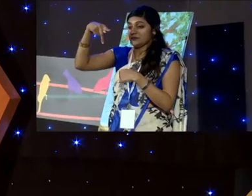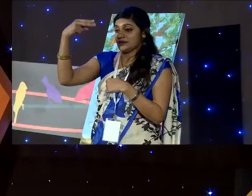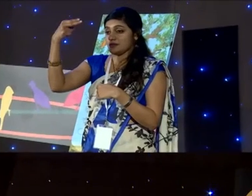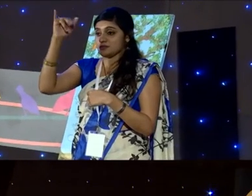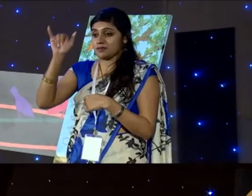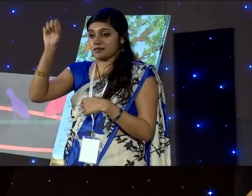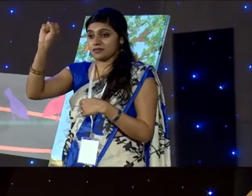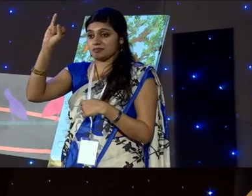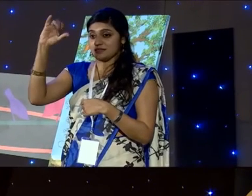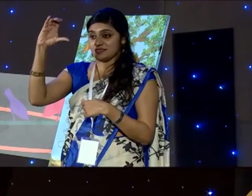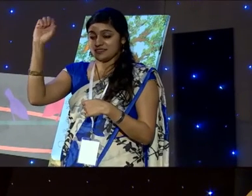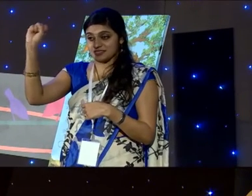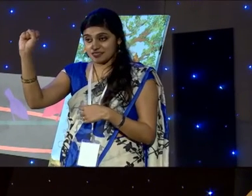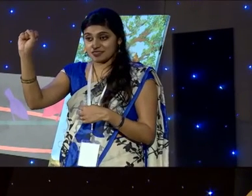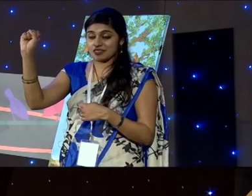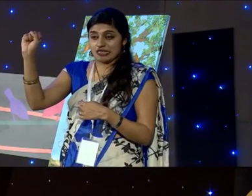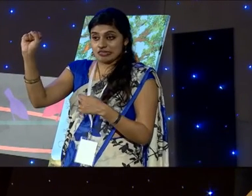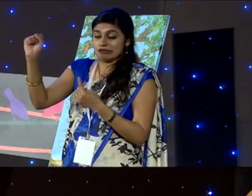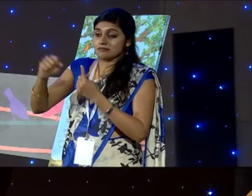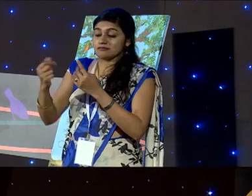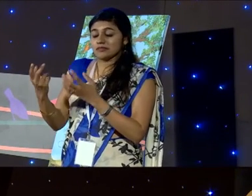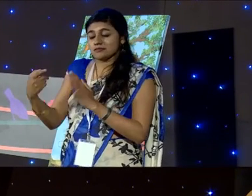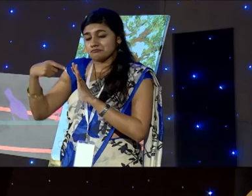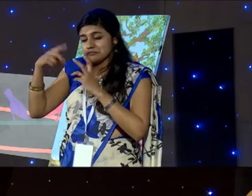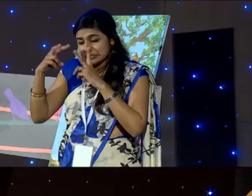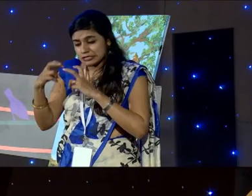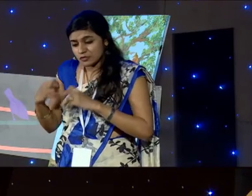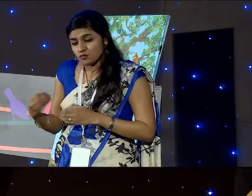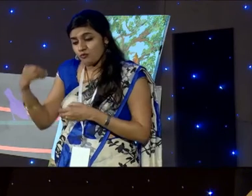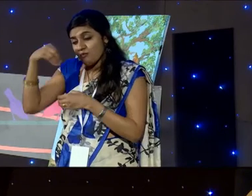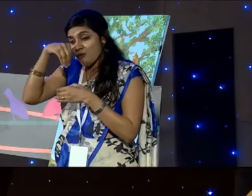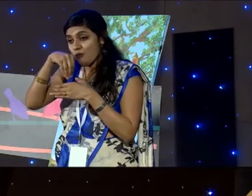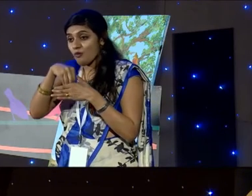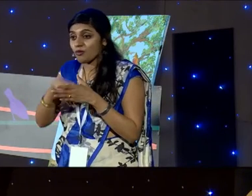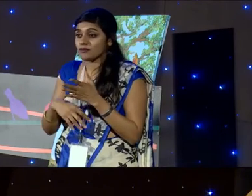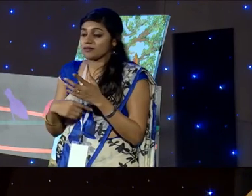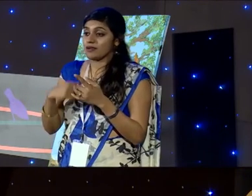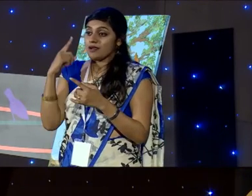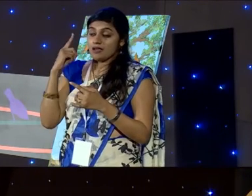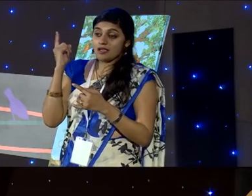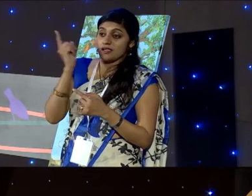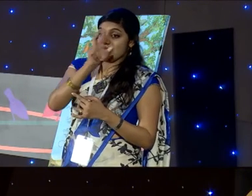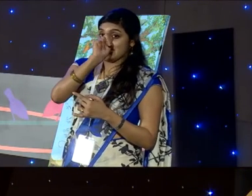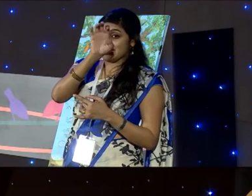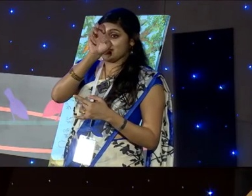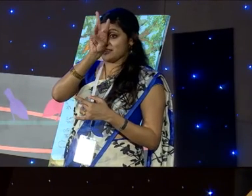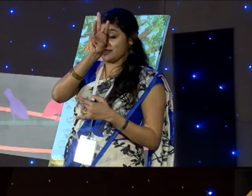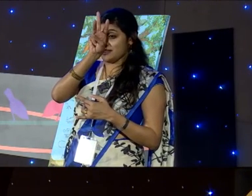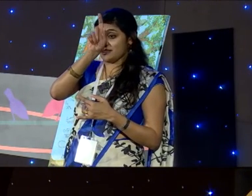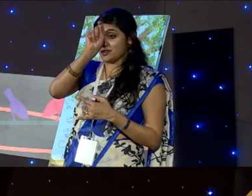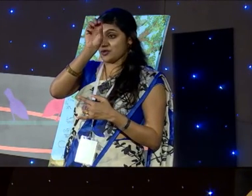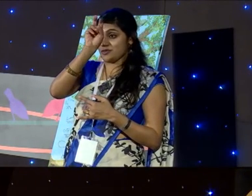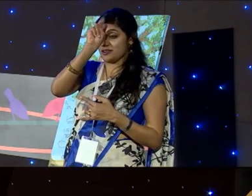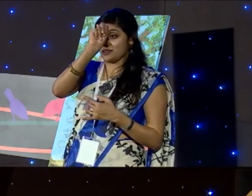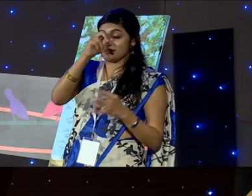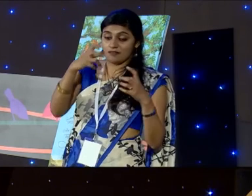discovering the concept of relativity, Isaac Newton discovering the concept of gravity. But both of them, if you read about